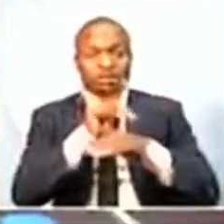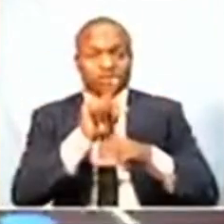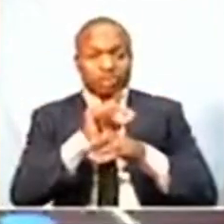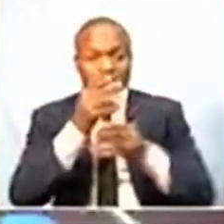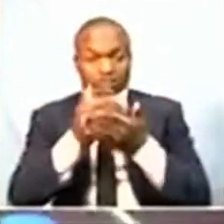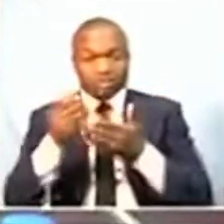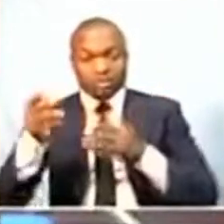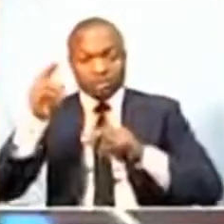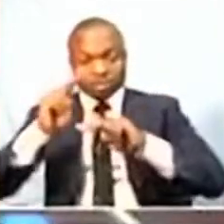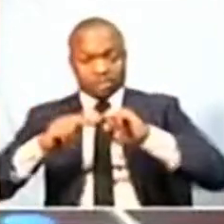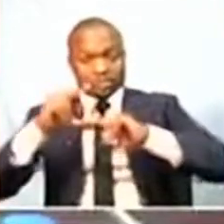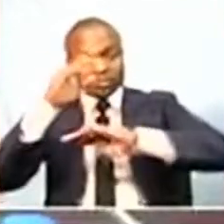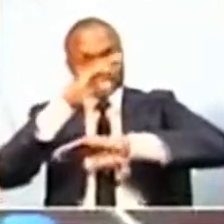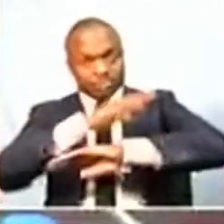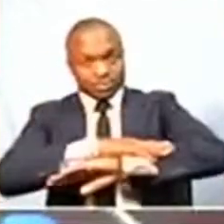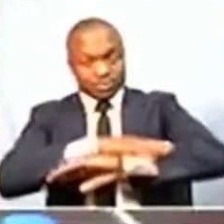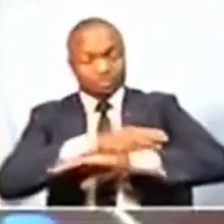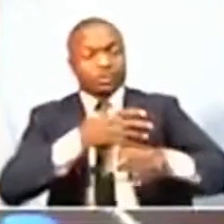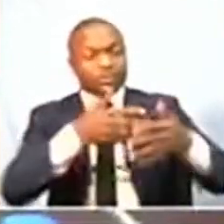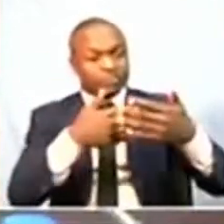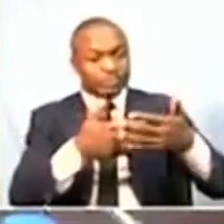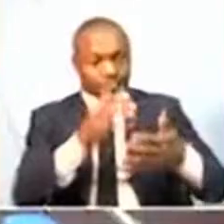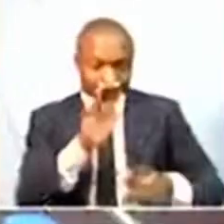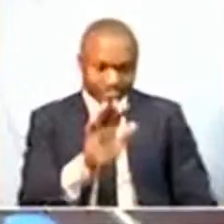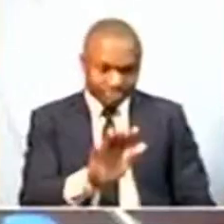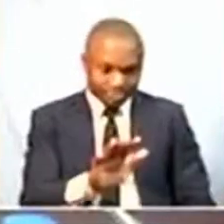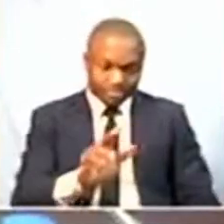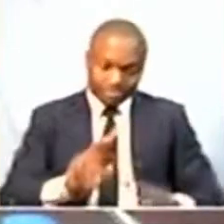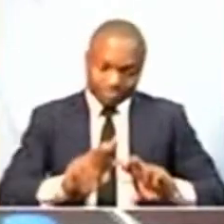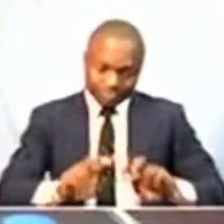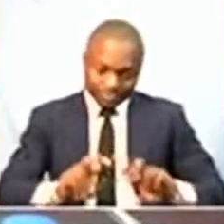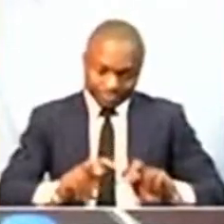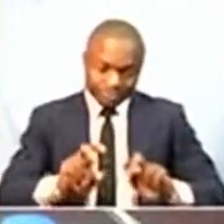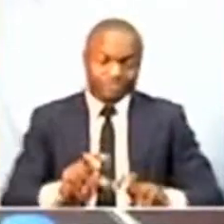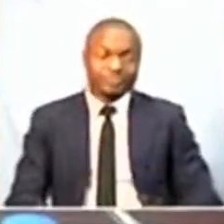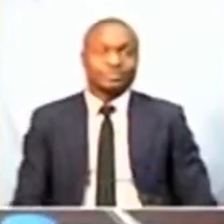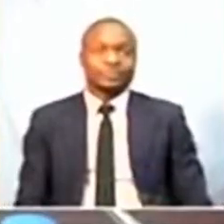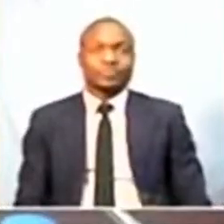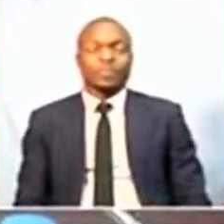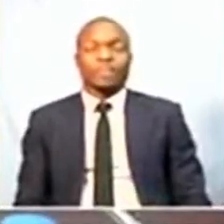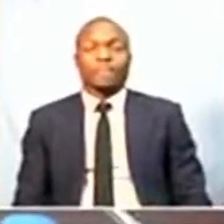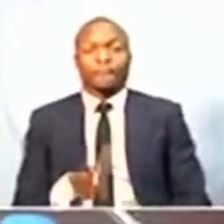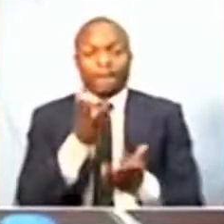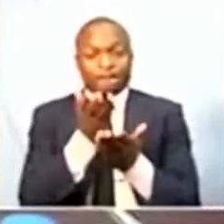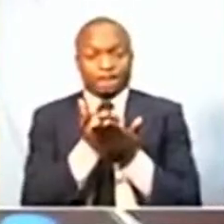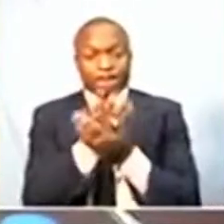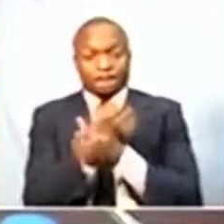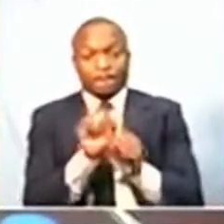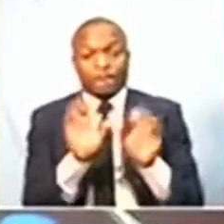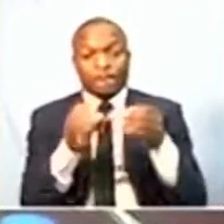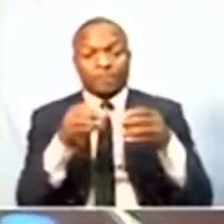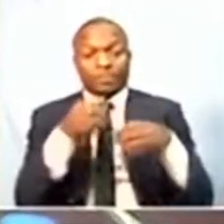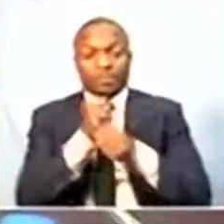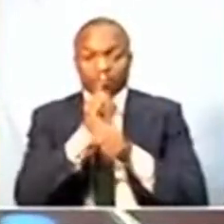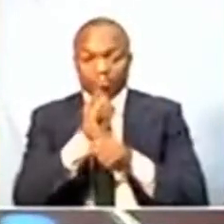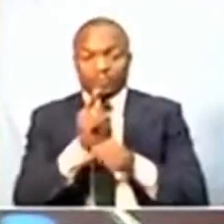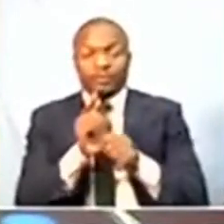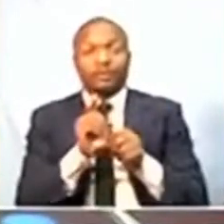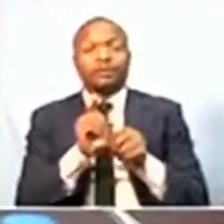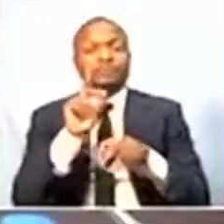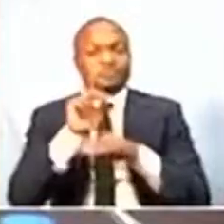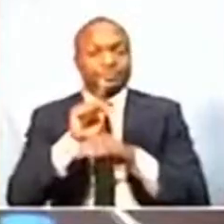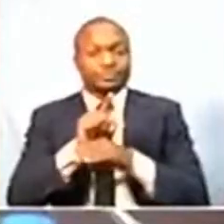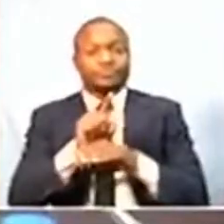desks, and documentation is available for verification. Remedial measure, Chair. Council will ensure that the projects are implemented